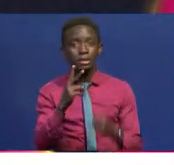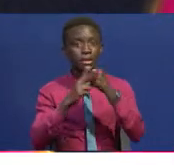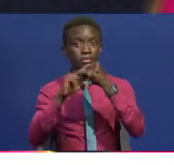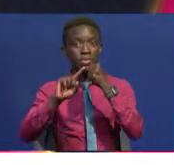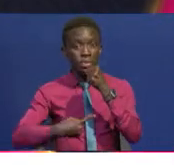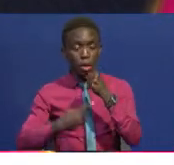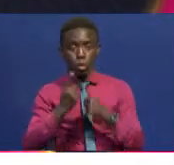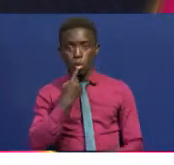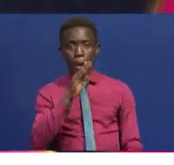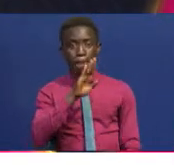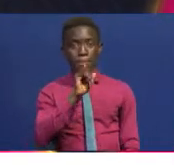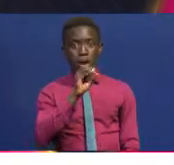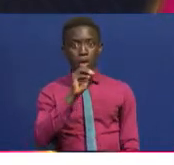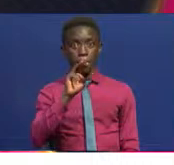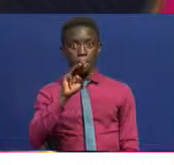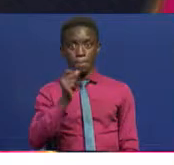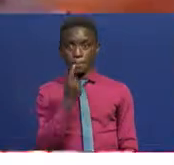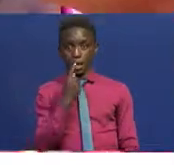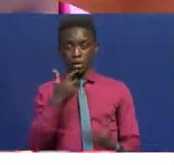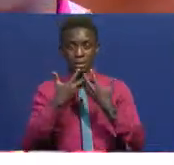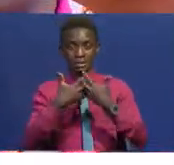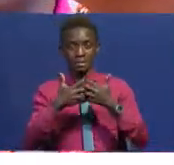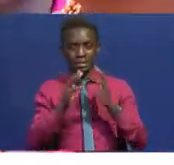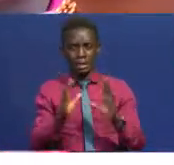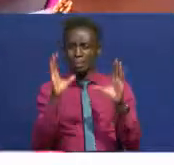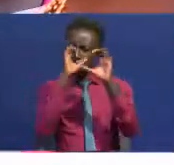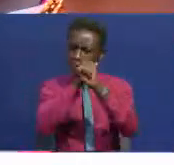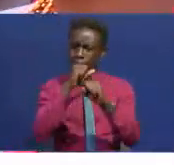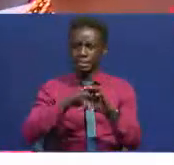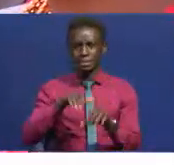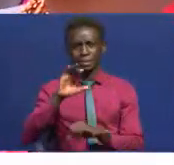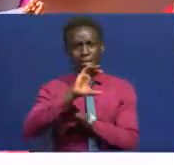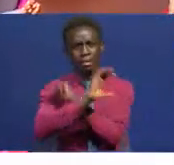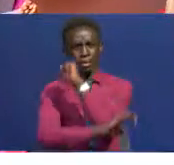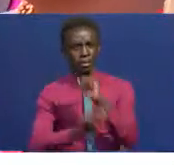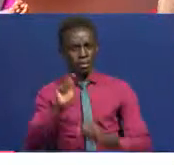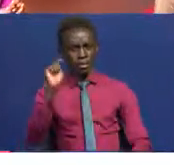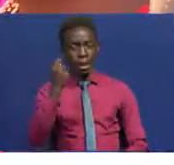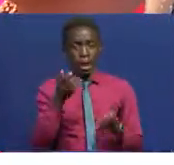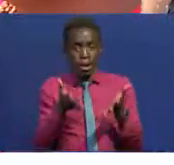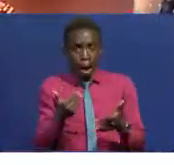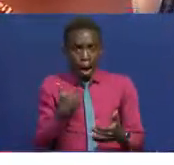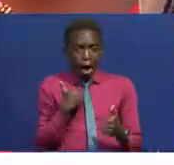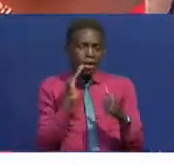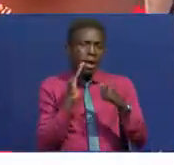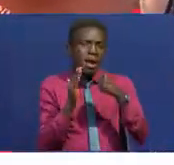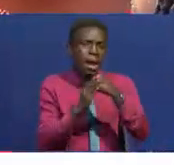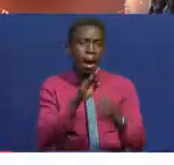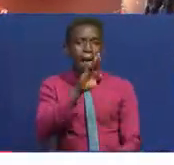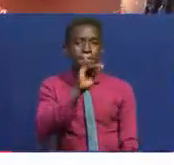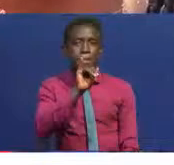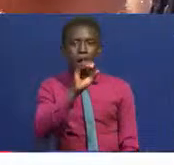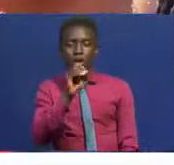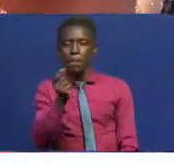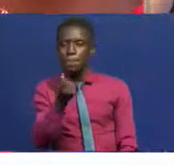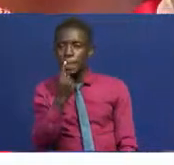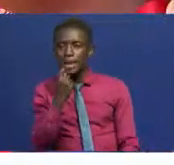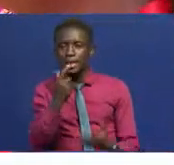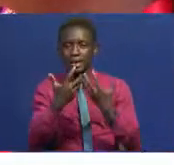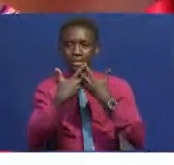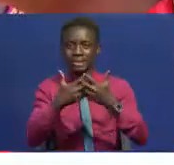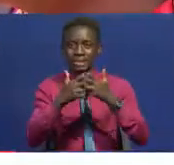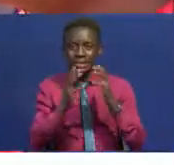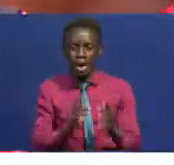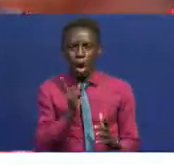biomedical engineers in the hospitals across the country. Currently, we have about 900 biomedical engineers who have been employed by the